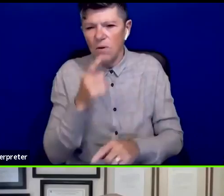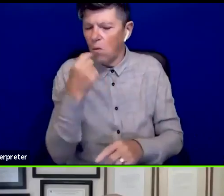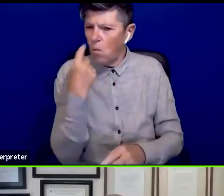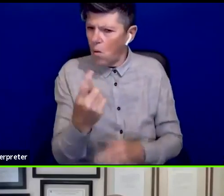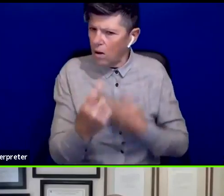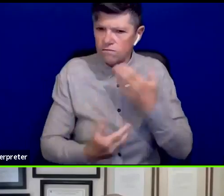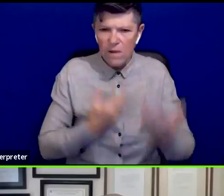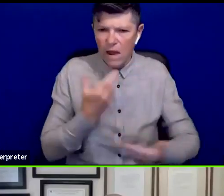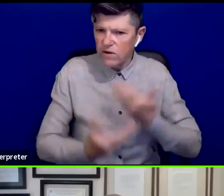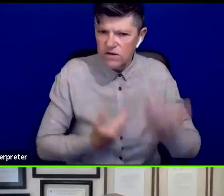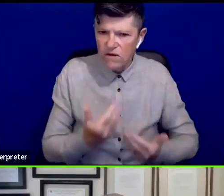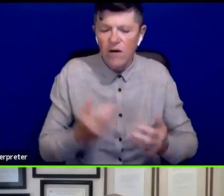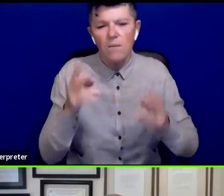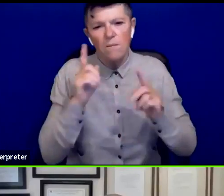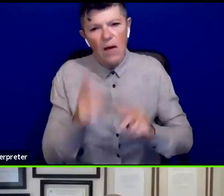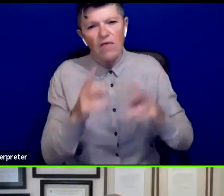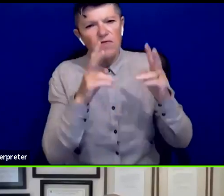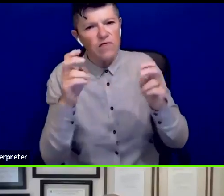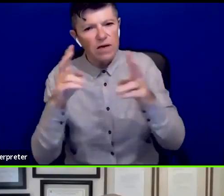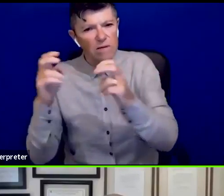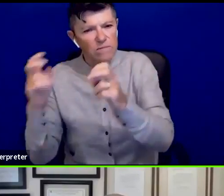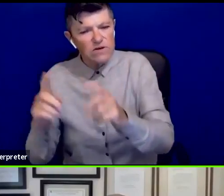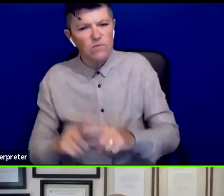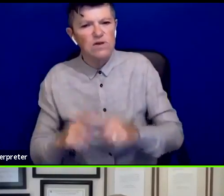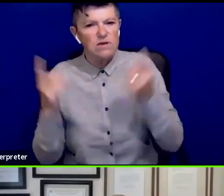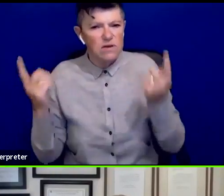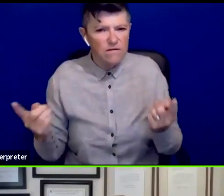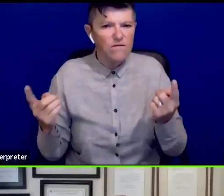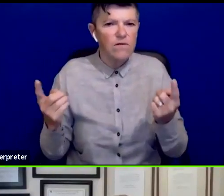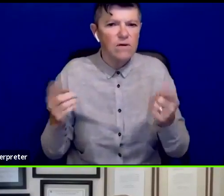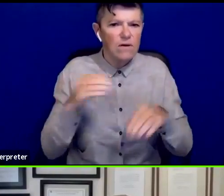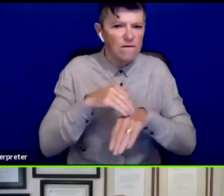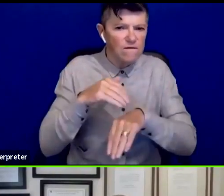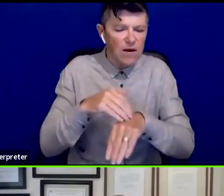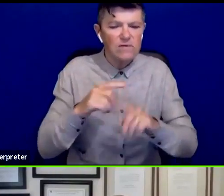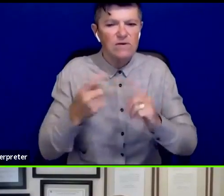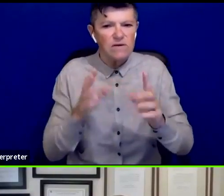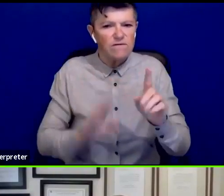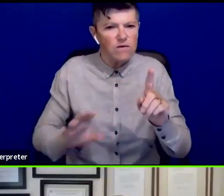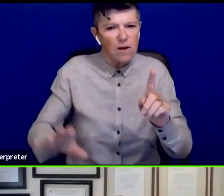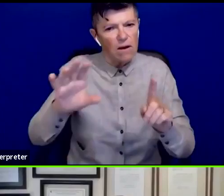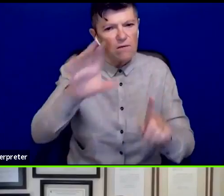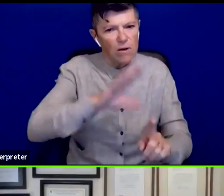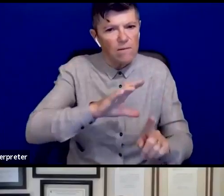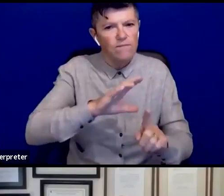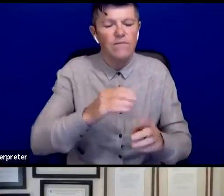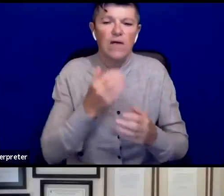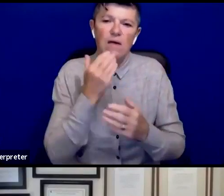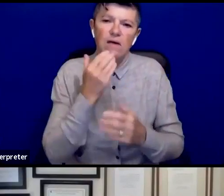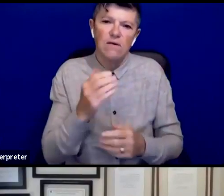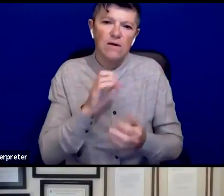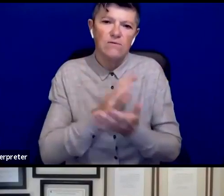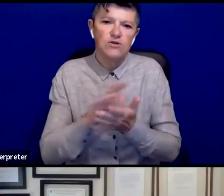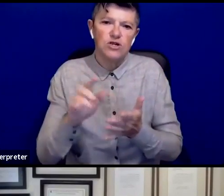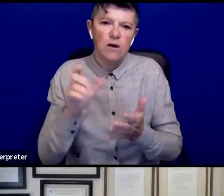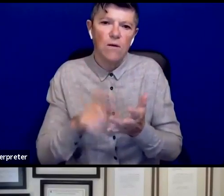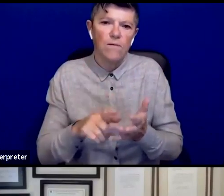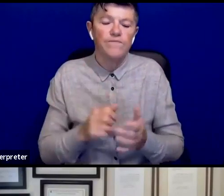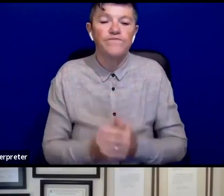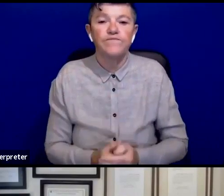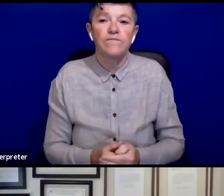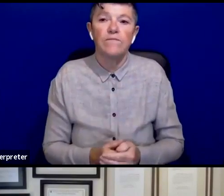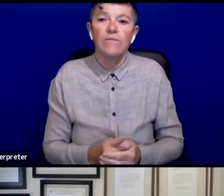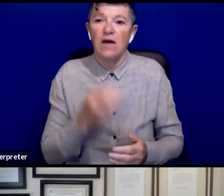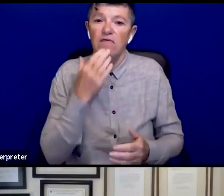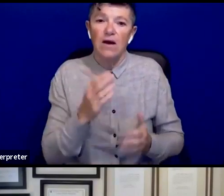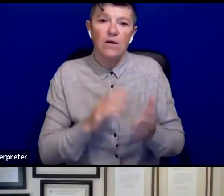themes that apply with different strength across different parts of the region. Thank you, Chico. Thank you, Santiago. Nora, in